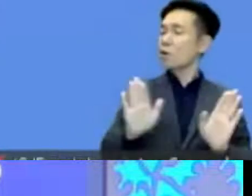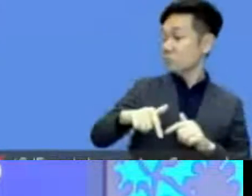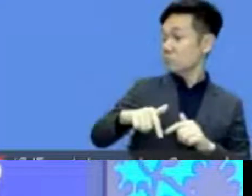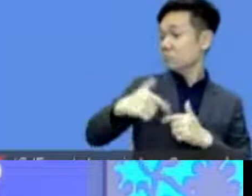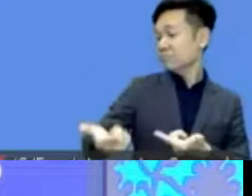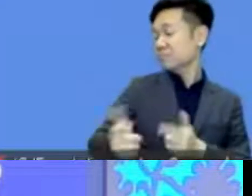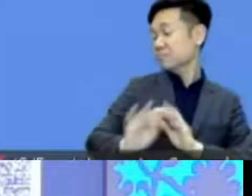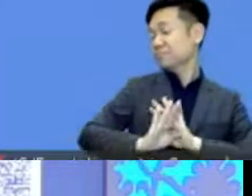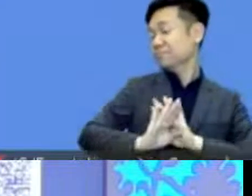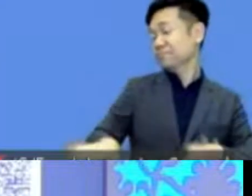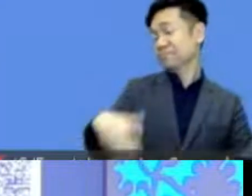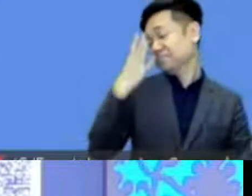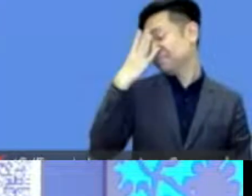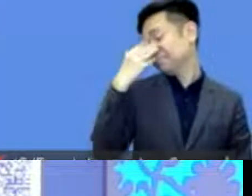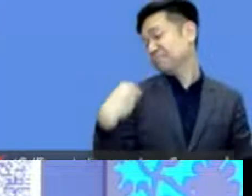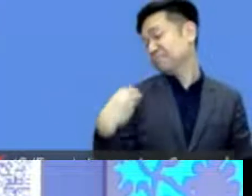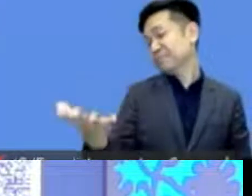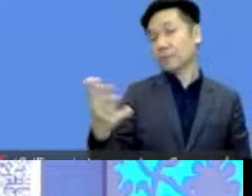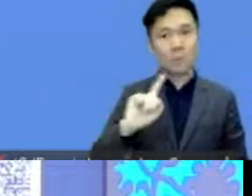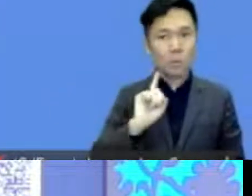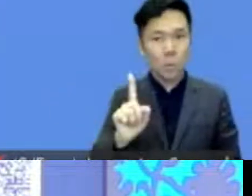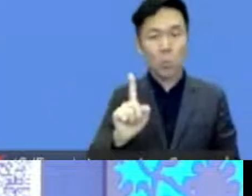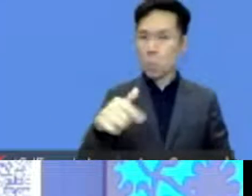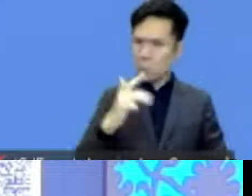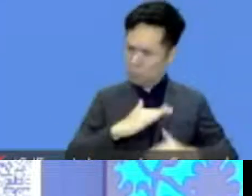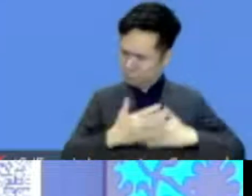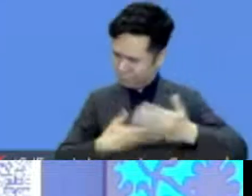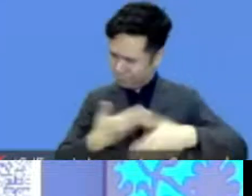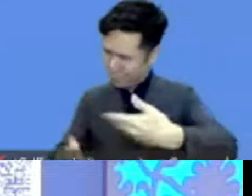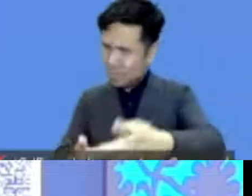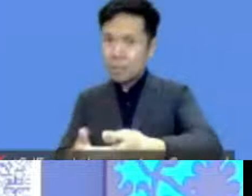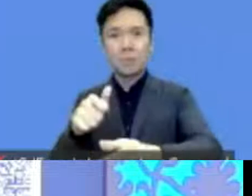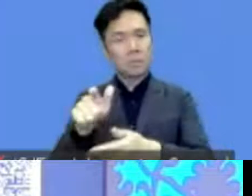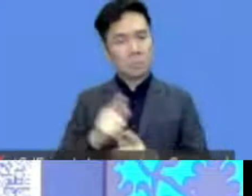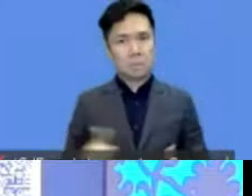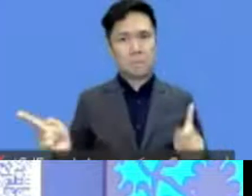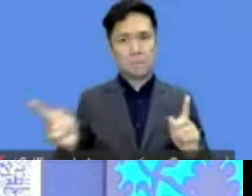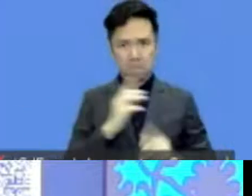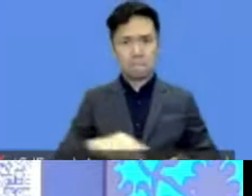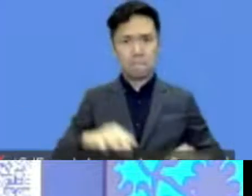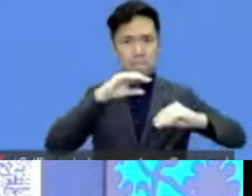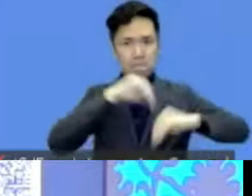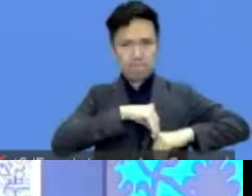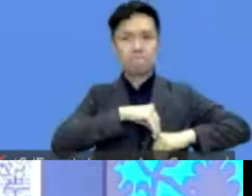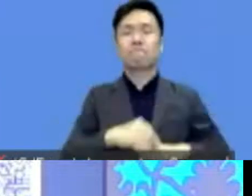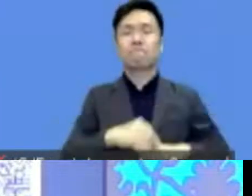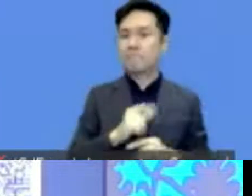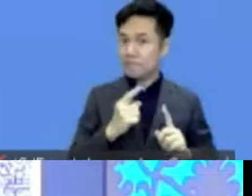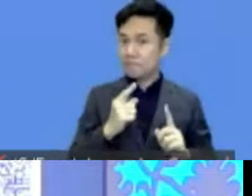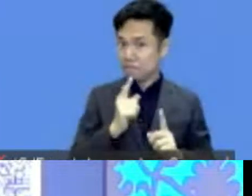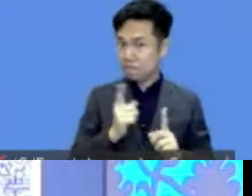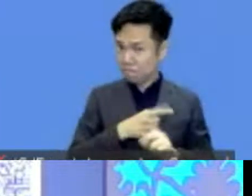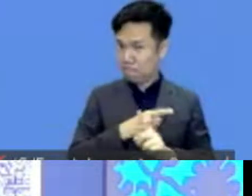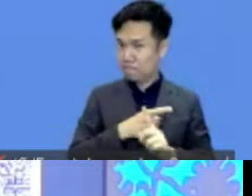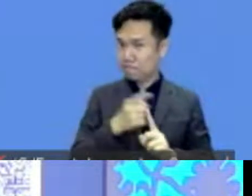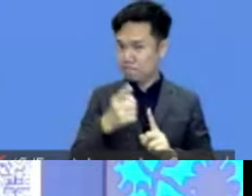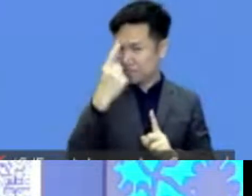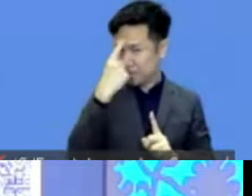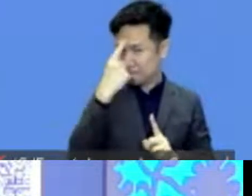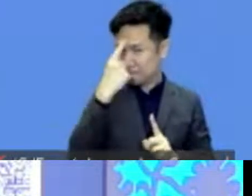very important role on that. I would not like to speak much, but hear from you guys so